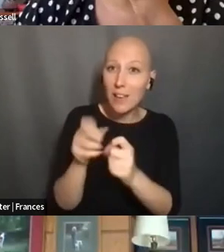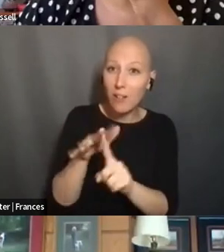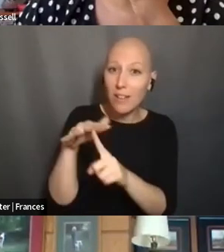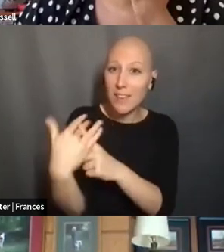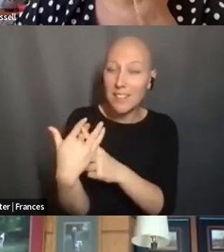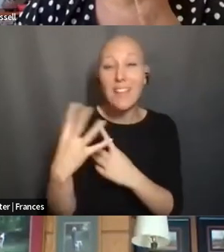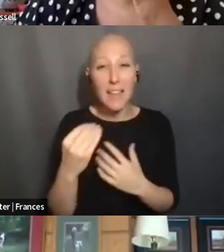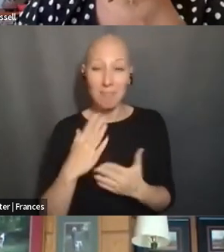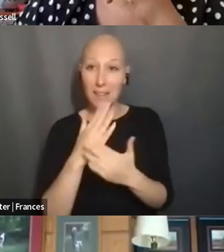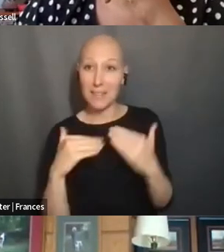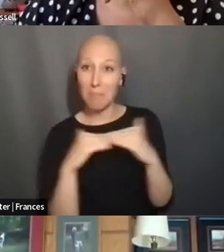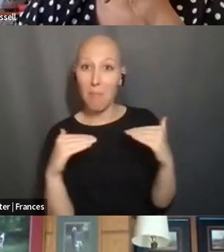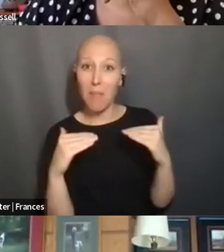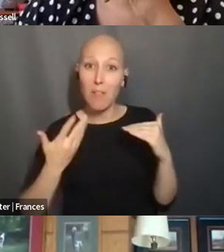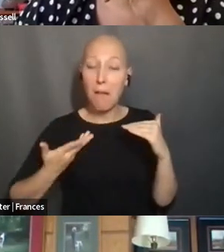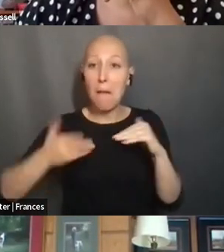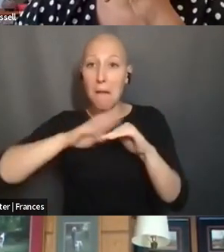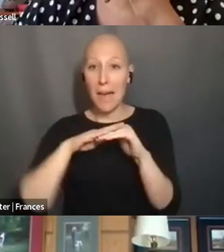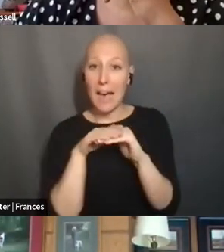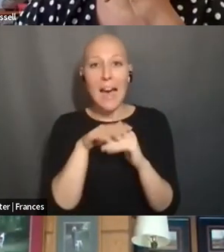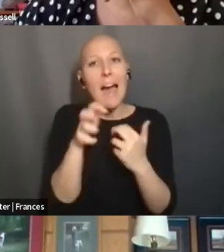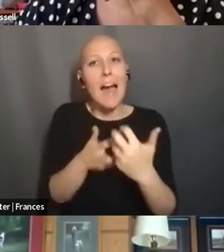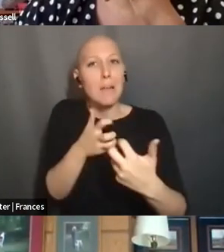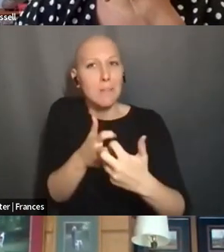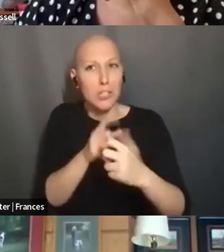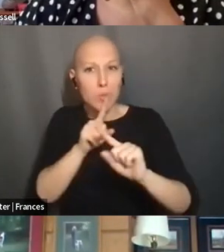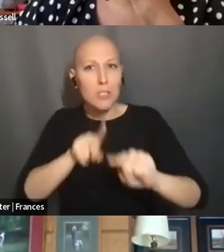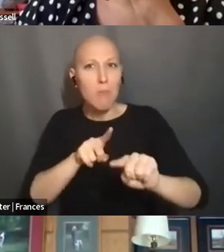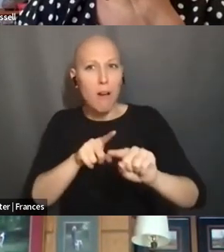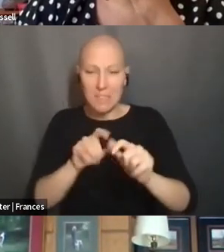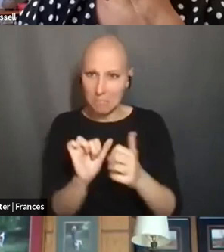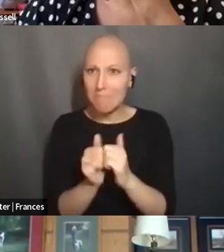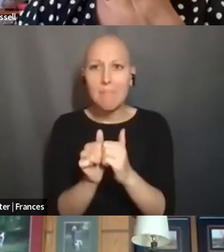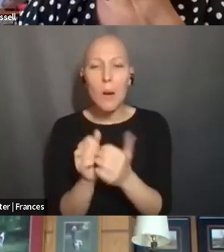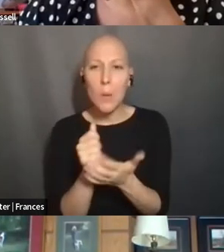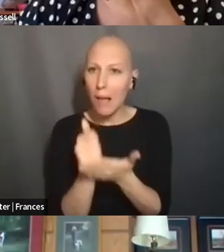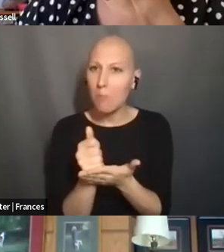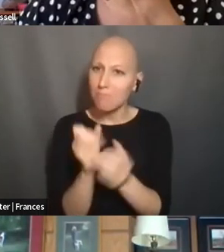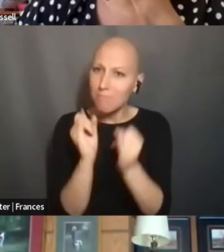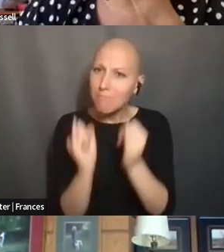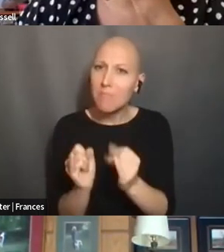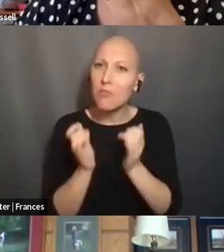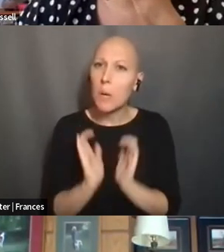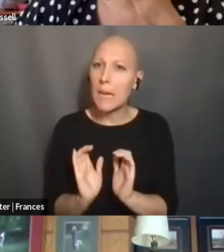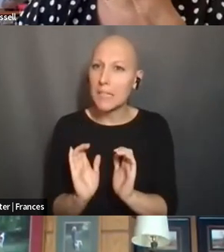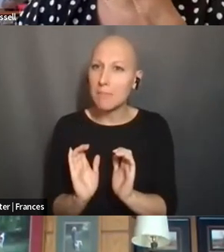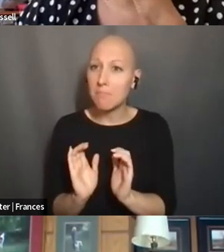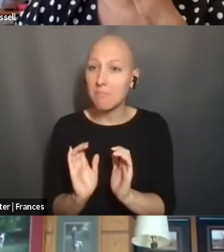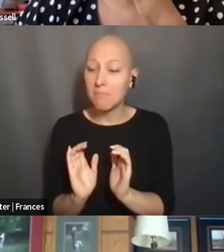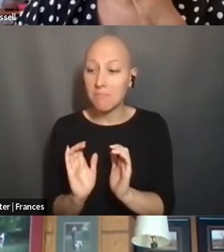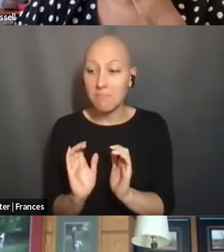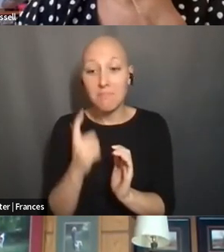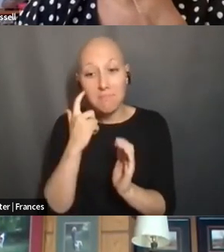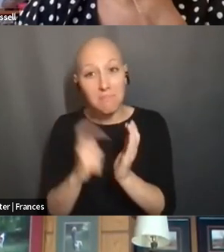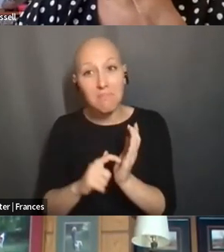response of like, what do we do to help this individual client in this moment, given what their personal constraints are. At the same time, I think we